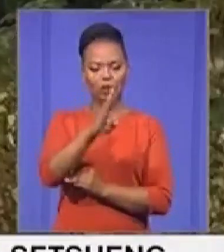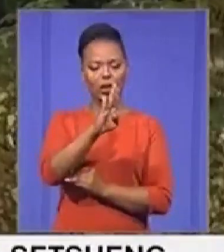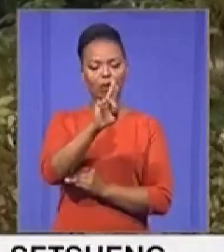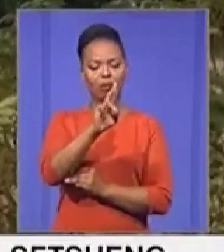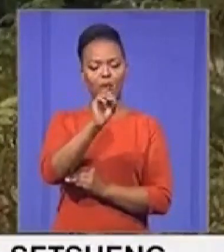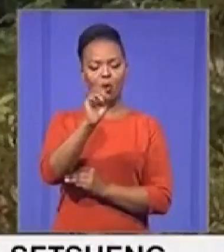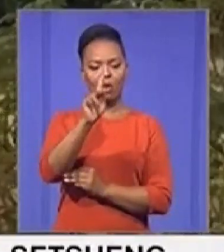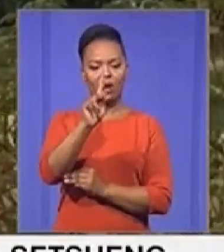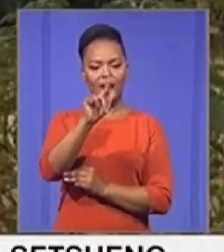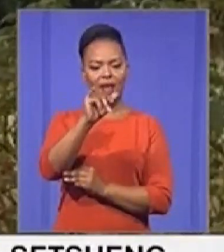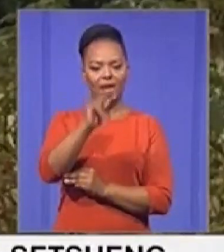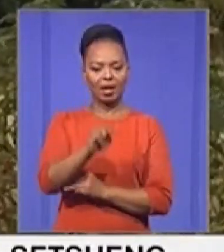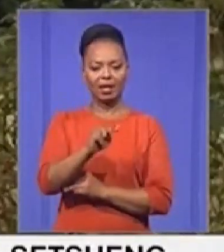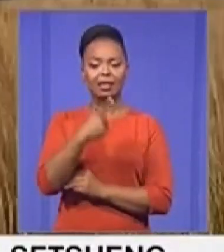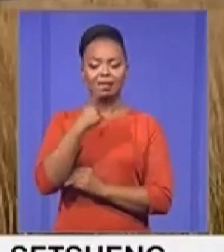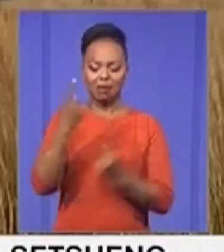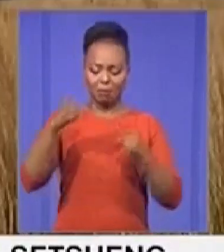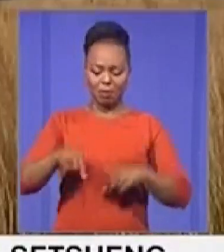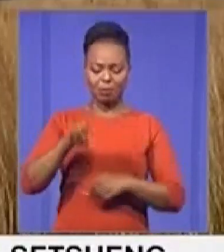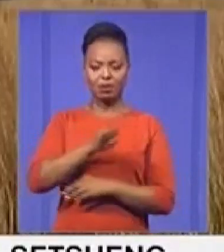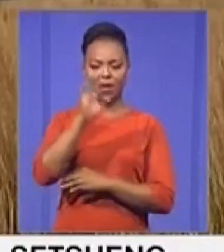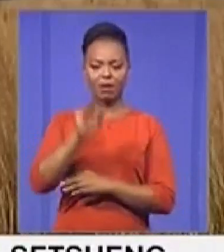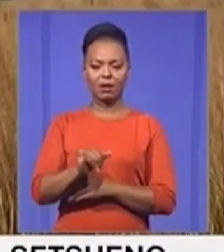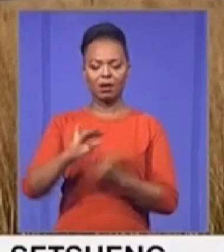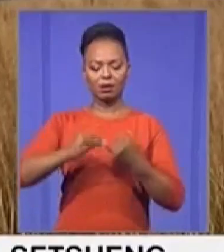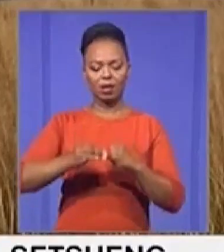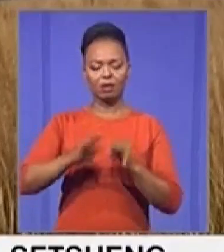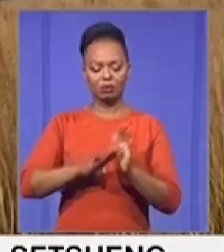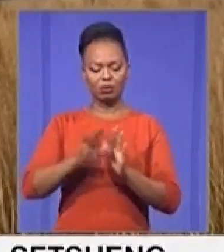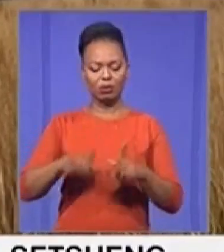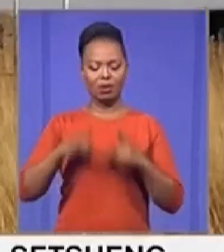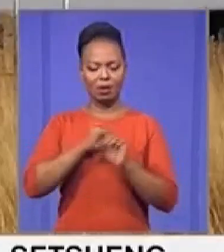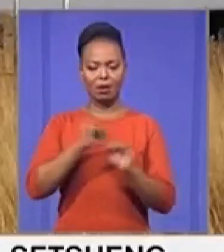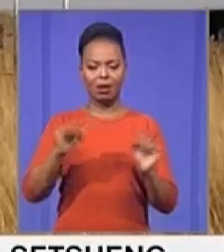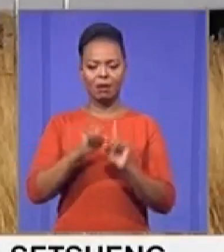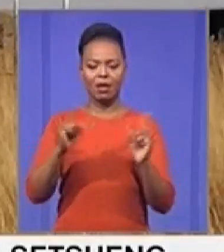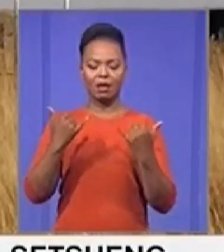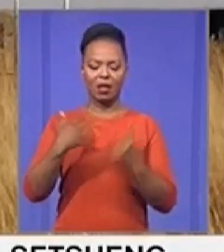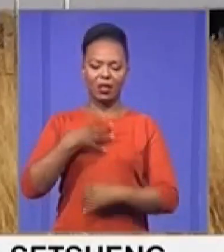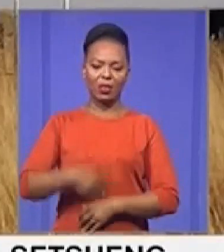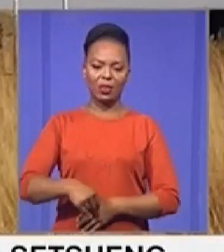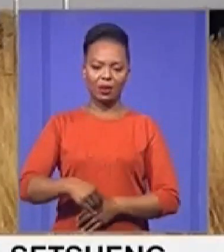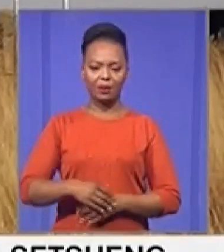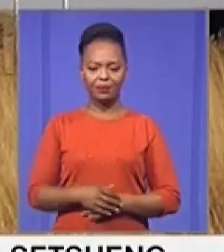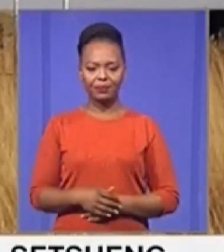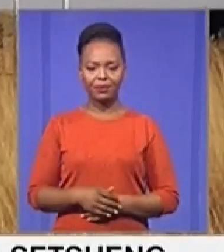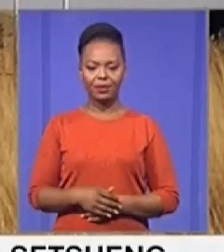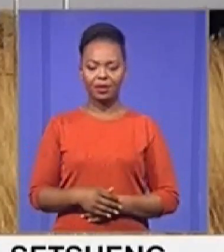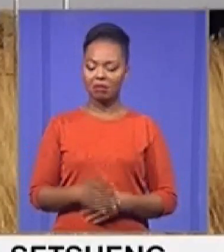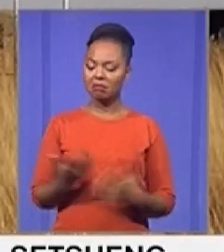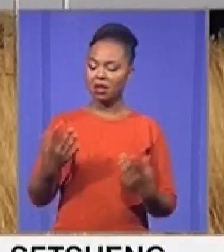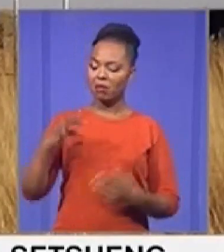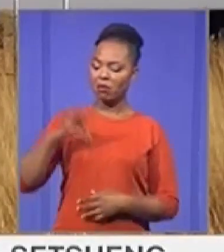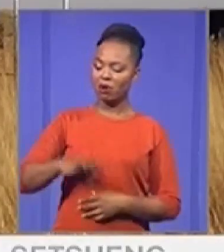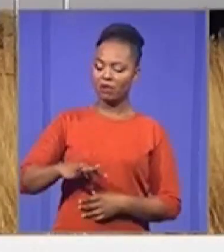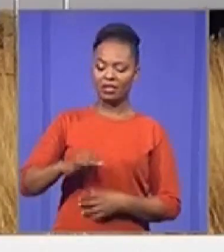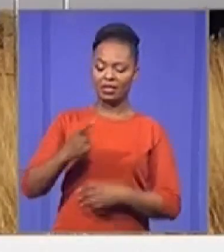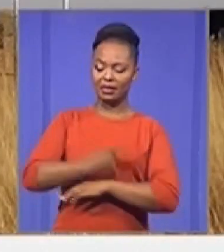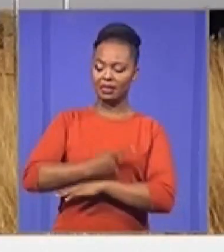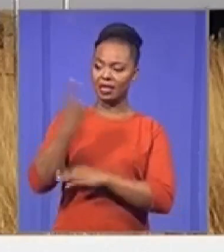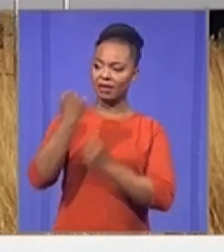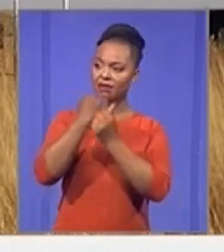ya ho fumana makgulo a matala mme jwale ba setse ba itlhophele We don't see the profit of it. There is